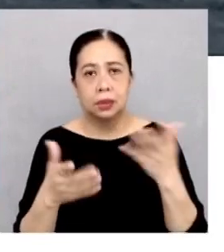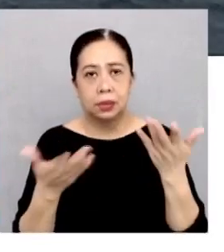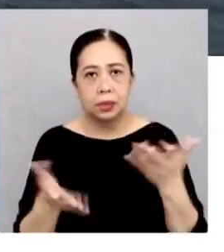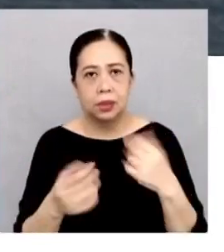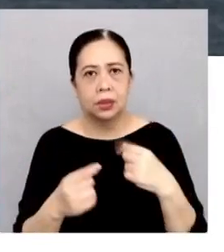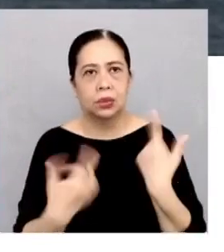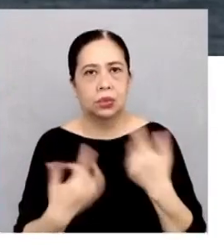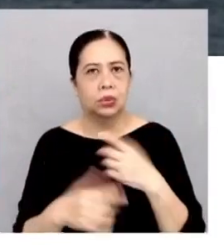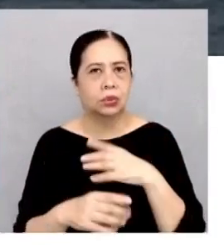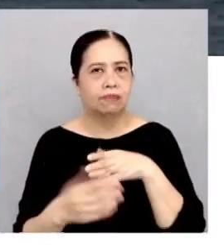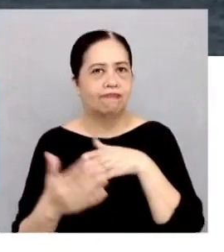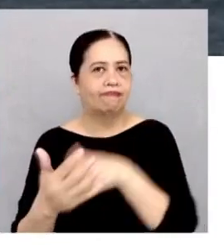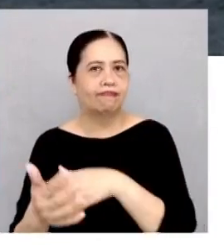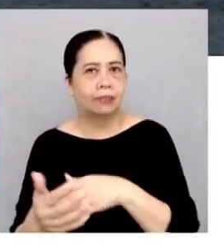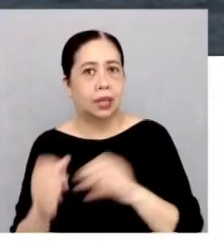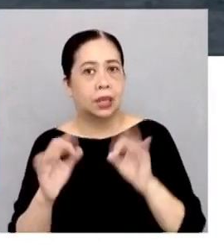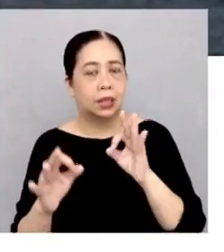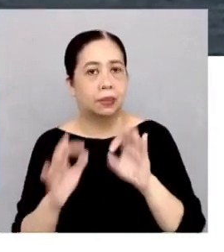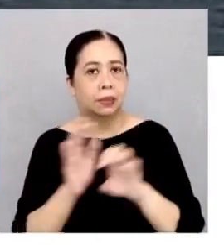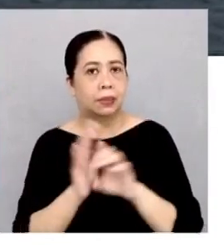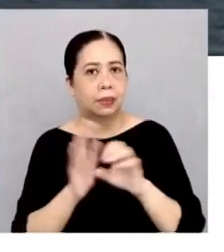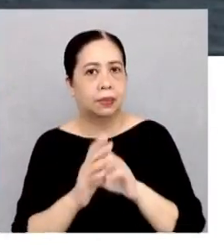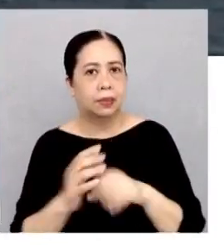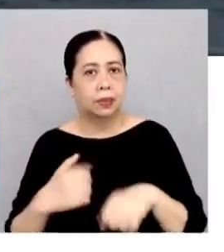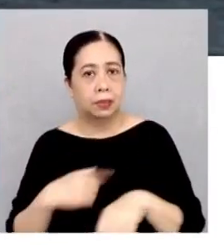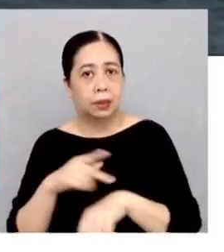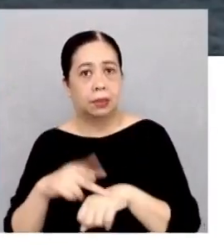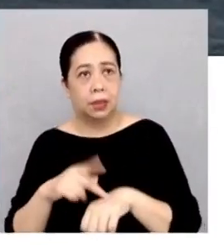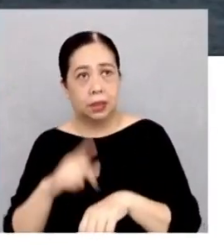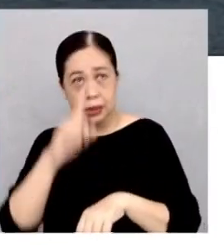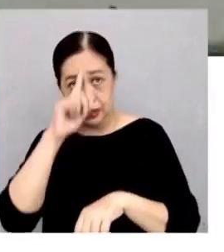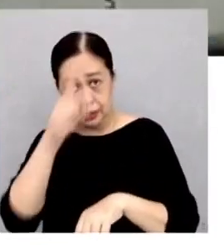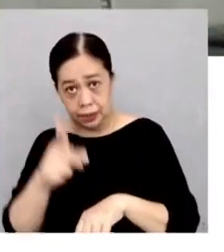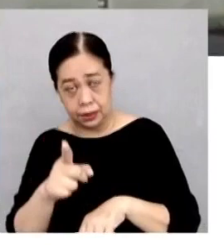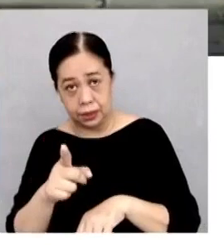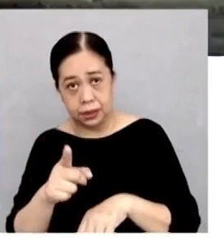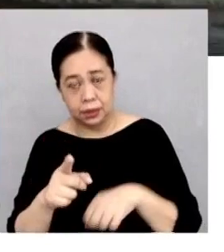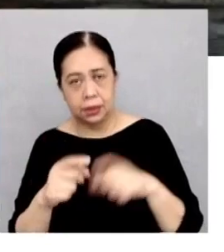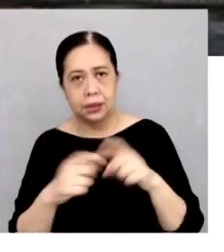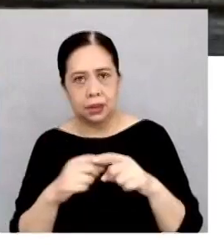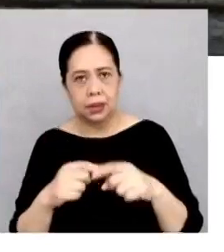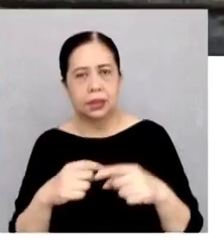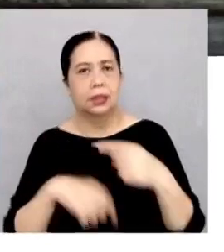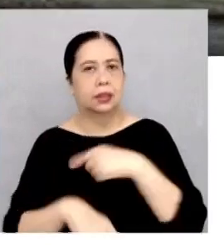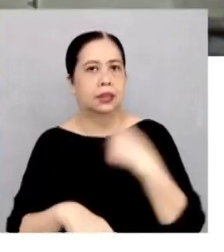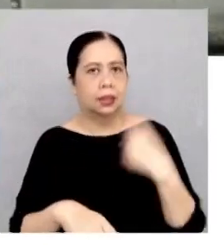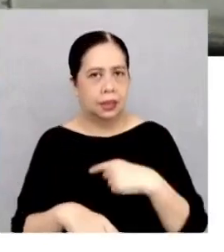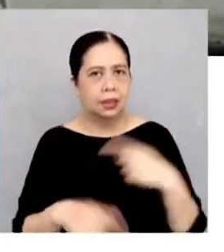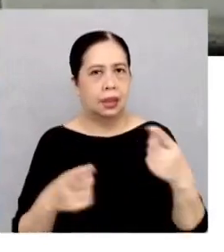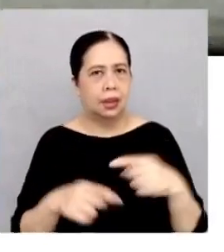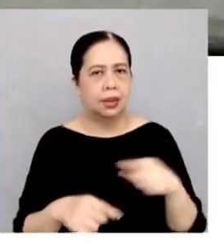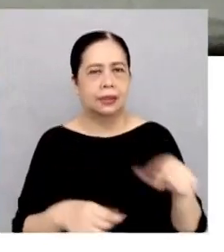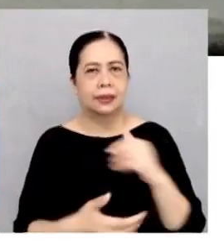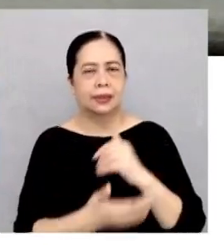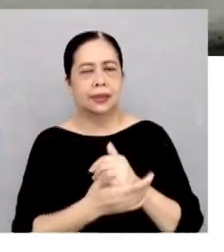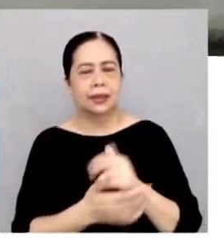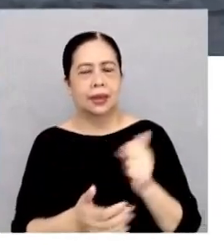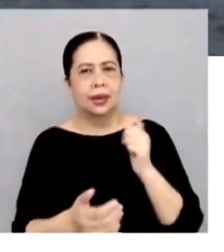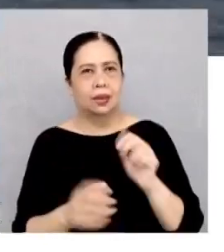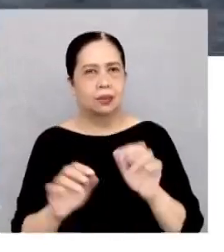offensive. Mm-mm. Kapag naasar si Pilipinas, doon natitira si China. Yun yung iniiwasan nating